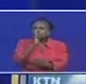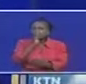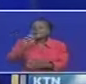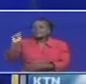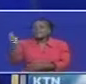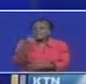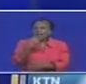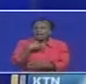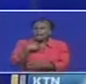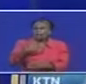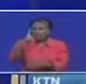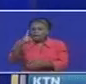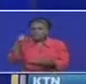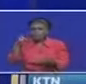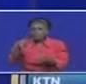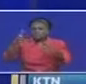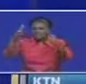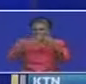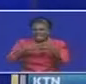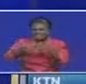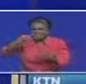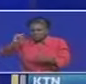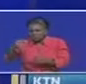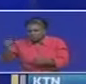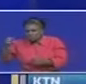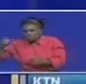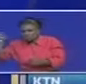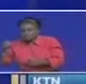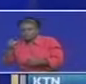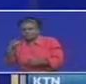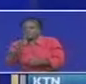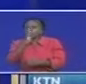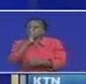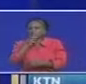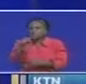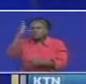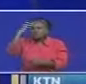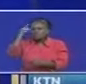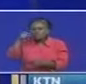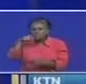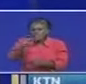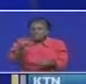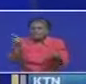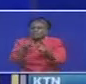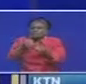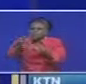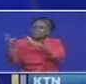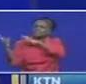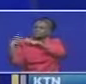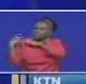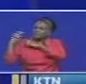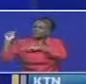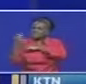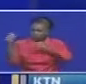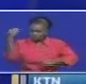owes 1.9 trillion shillings in debt. But did you know that with this debt comes your obligation as a Kenyan to